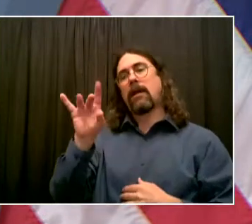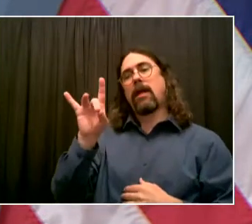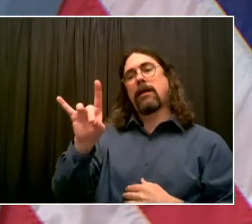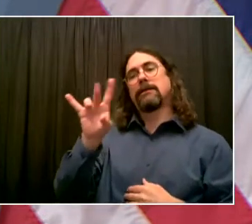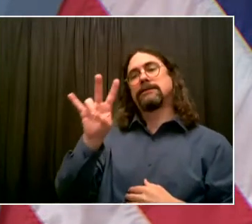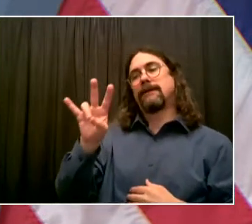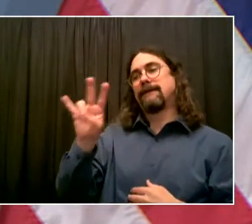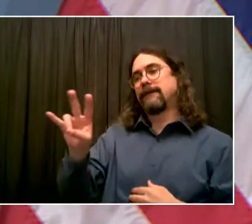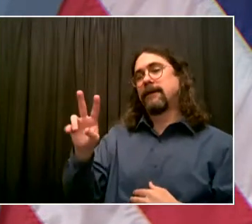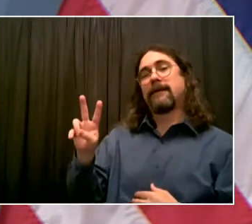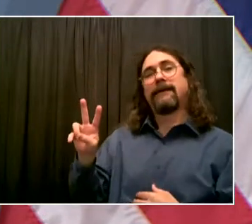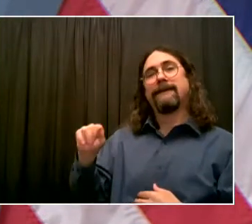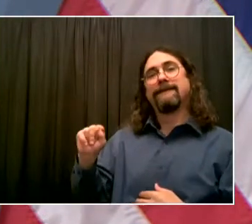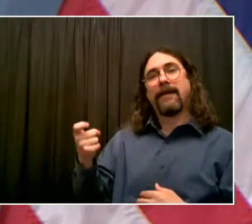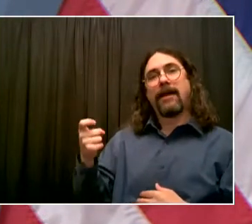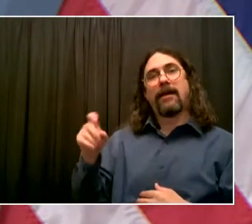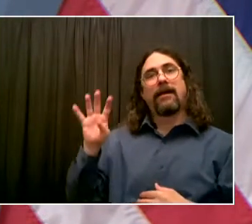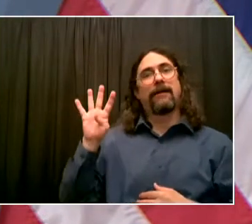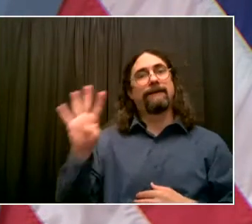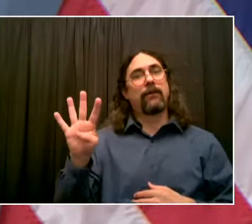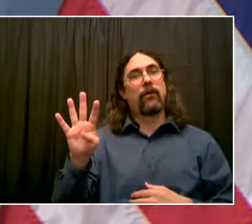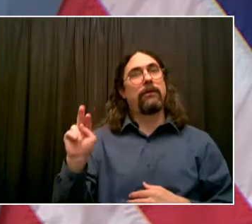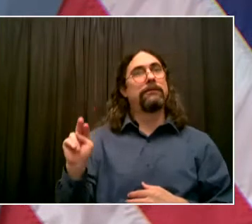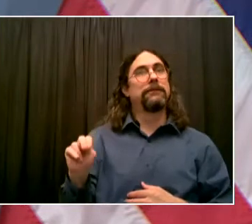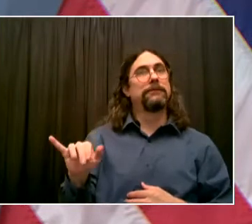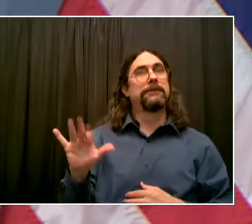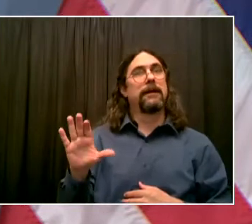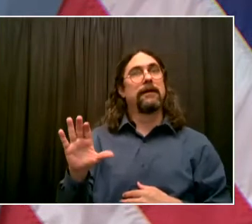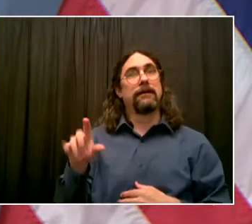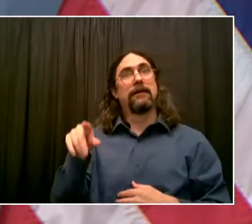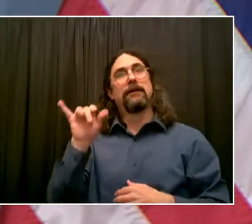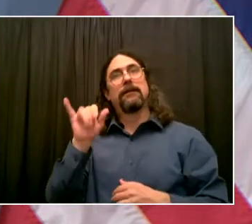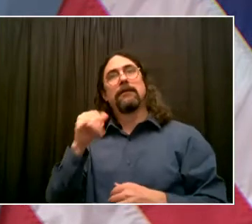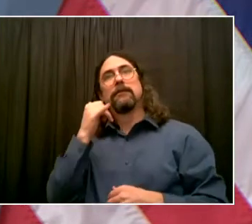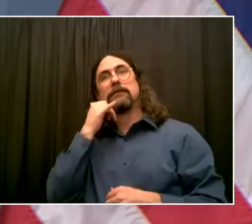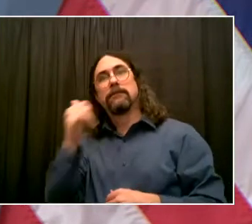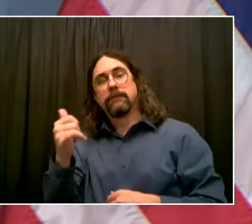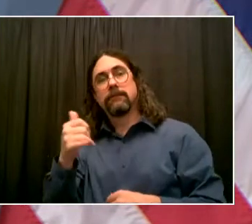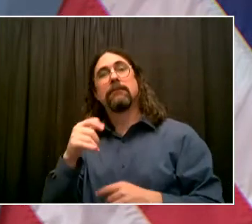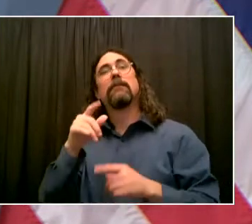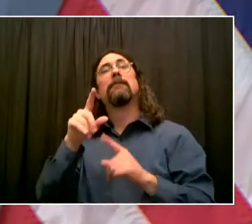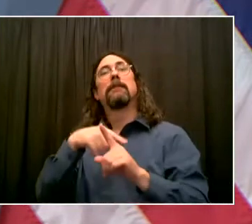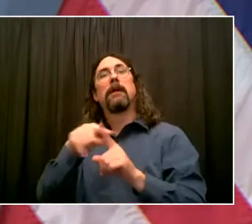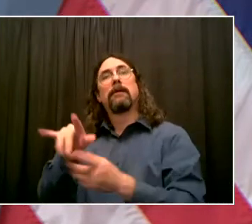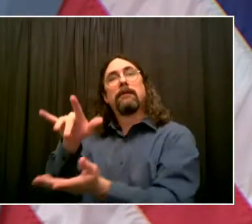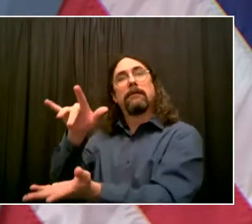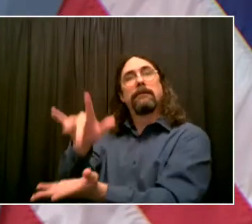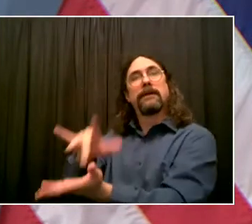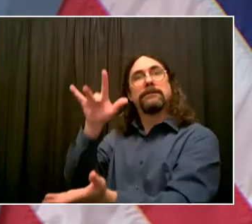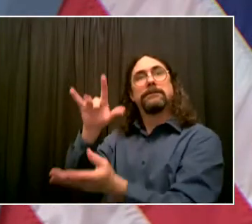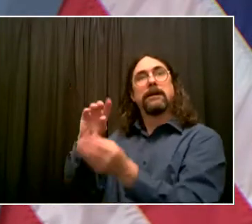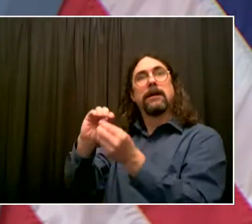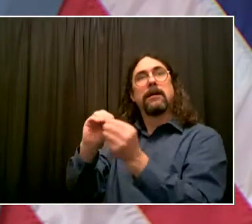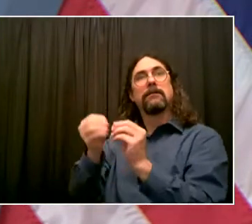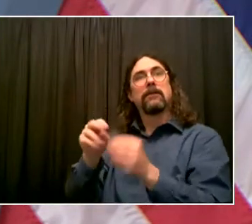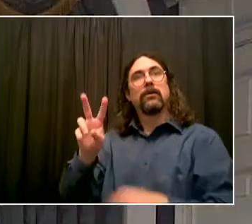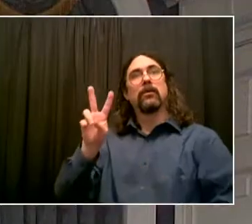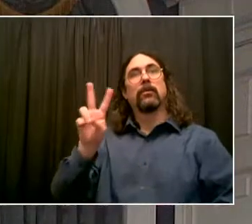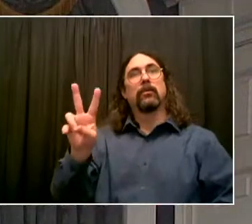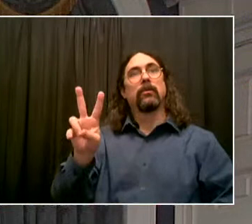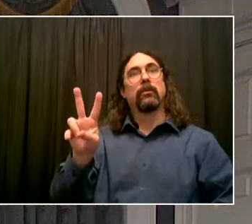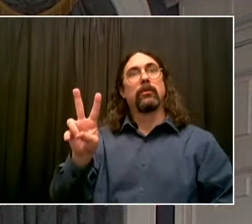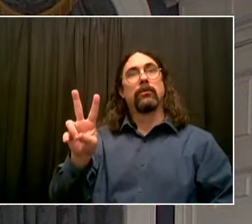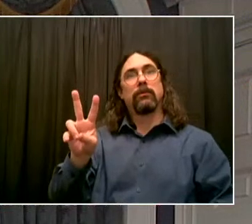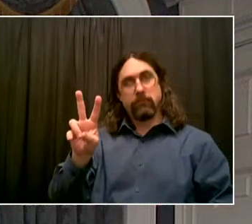for a doctor or another clinician, and they'll be able to help you make an appointment for your patient swiftly and easily. Thank you. Go